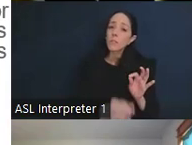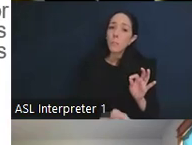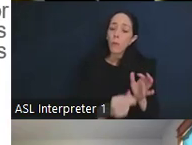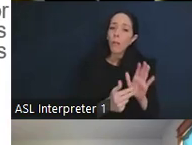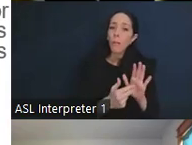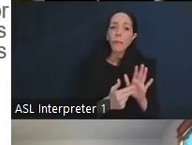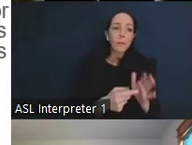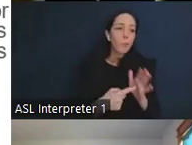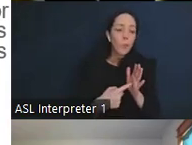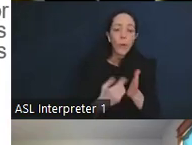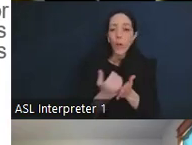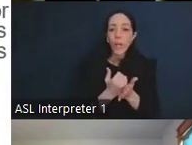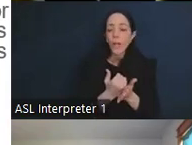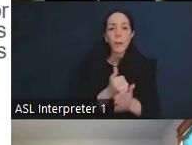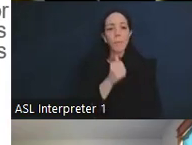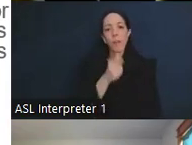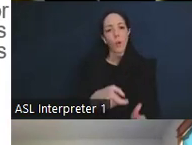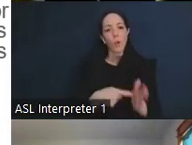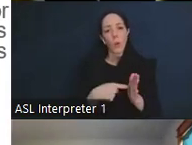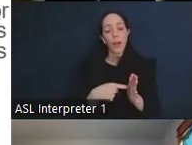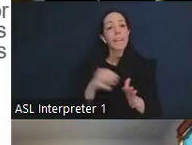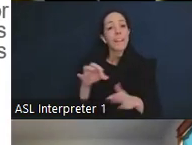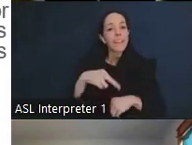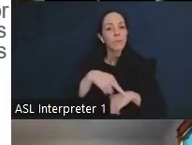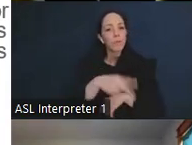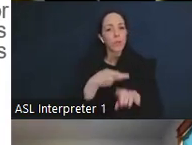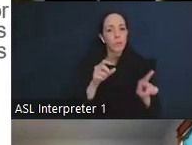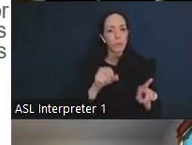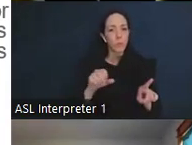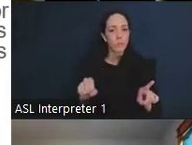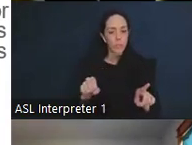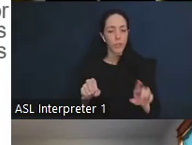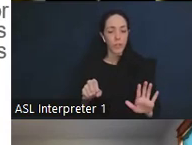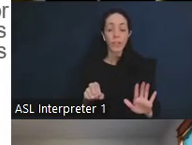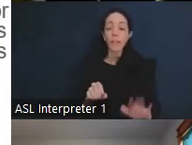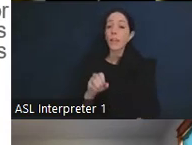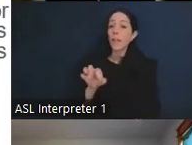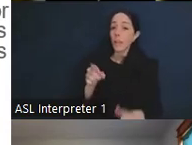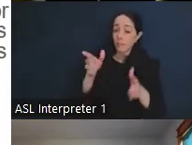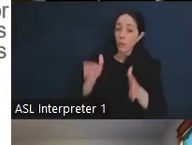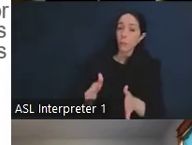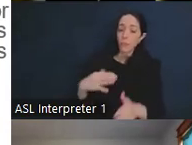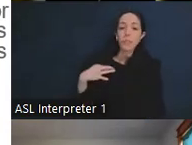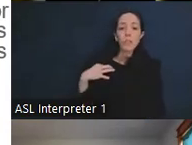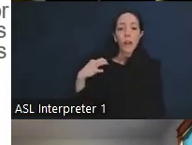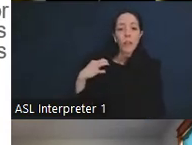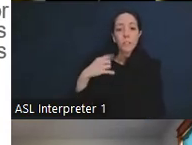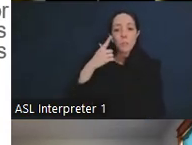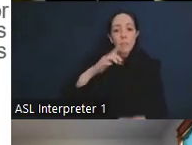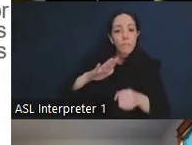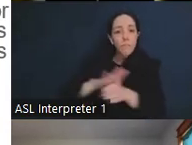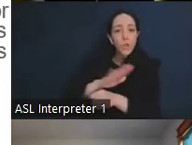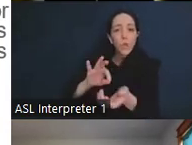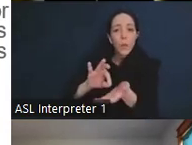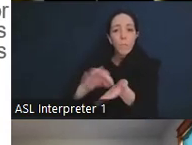wouldn't request it. At the same time, if that person is potentially eligible for full Medicaid,